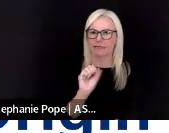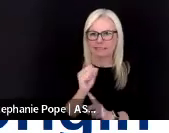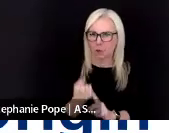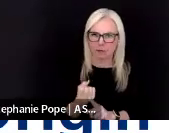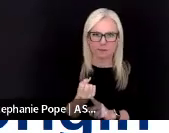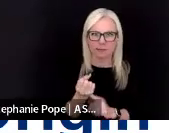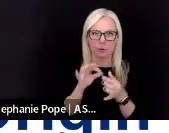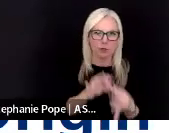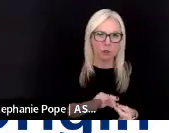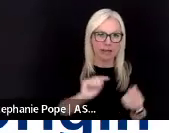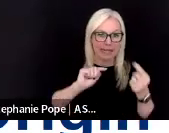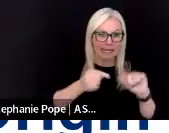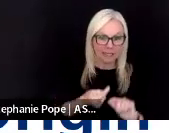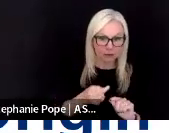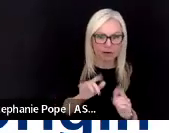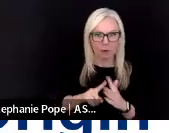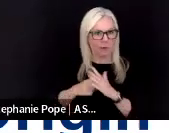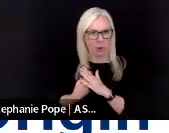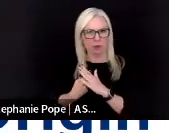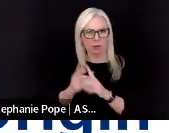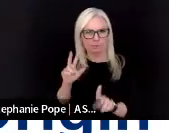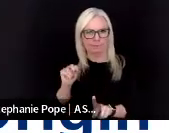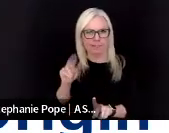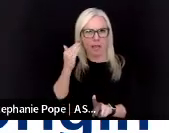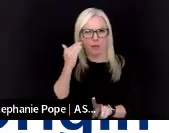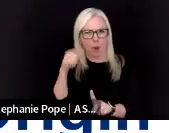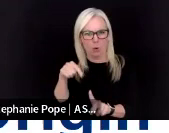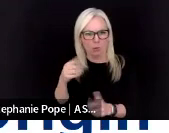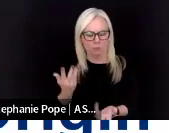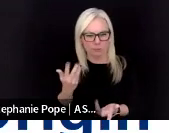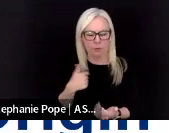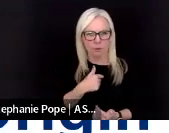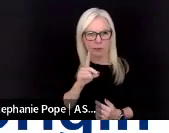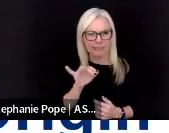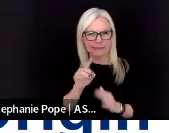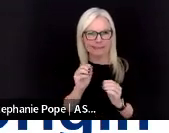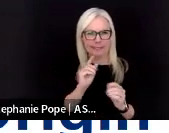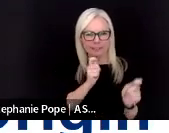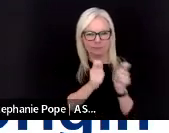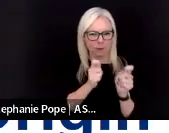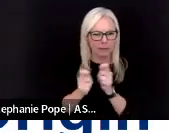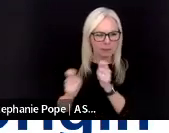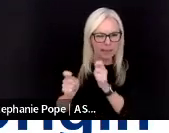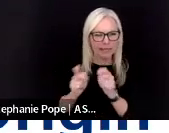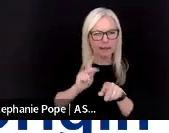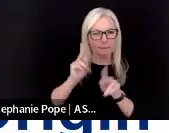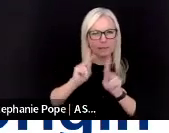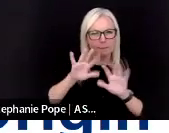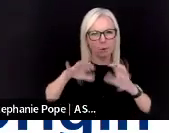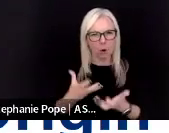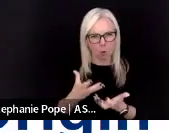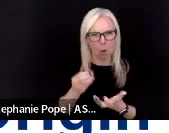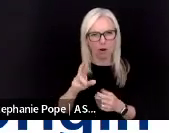an injury where the origins are completely unknown. What we've done is formulated a cohort of professionals here at the Justice